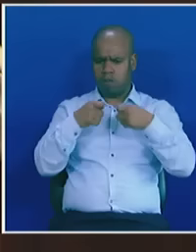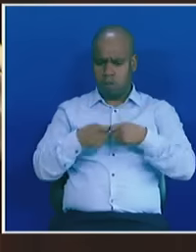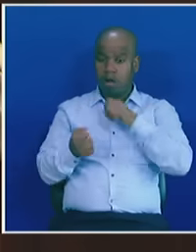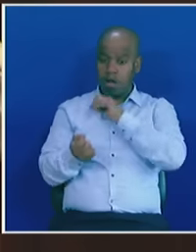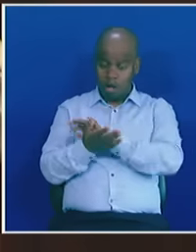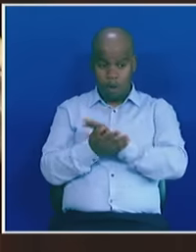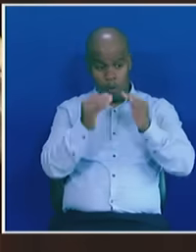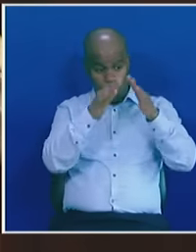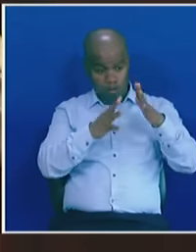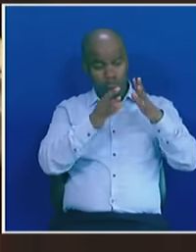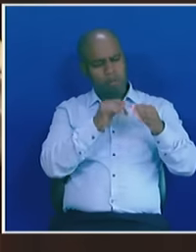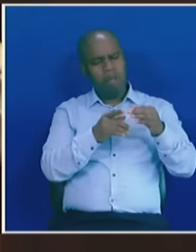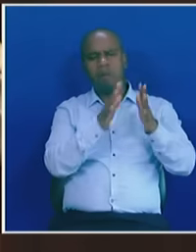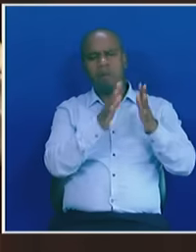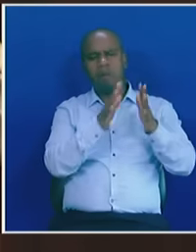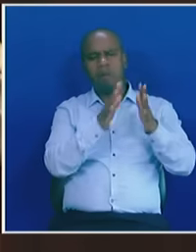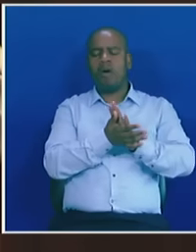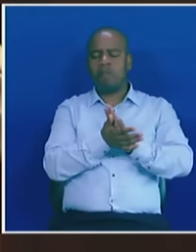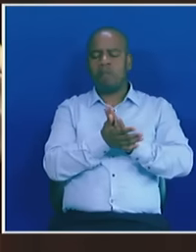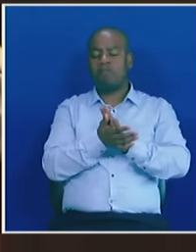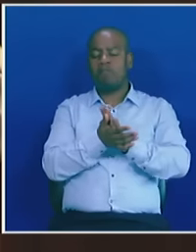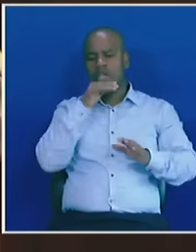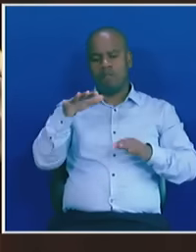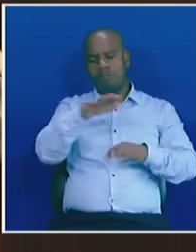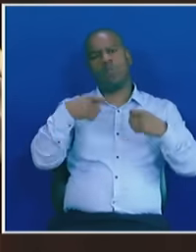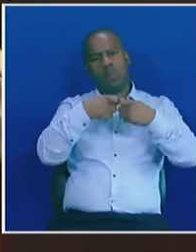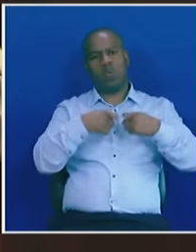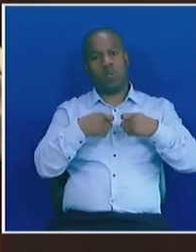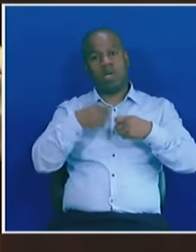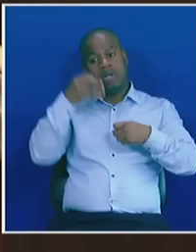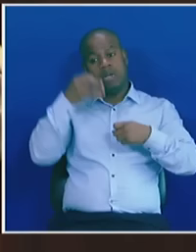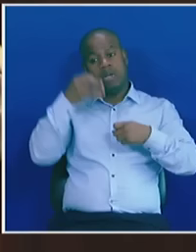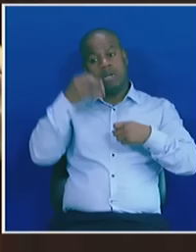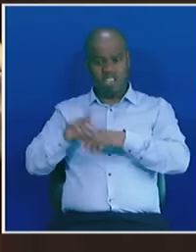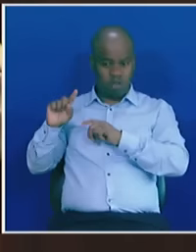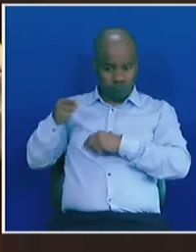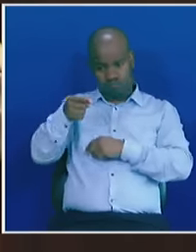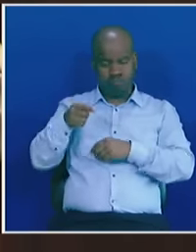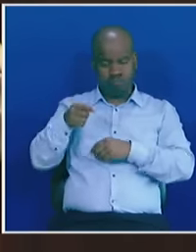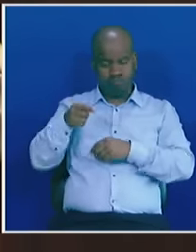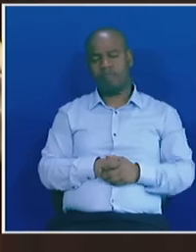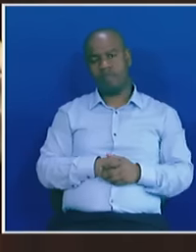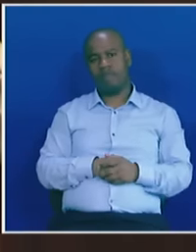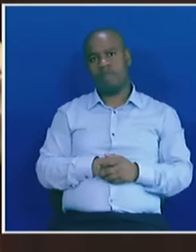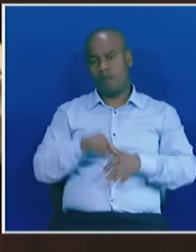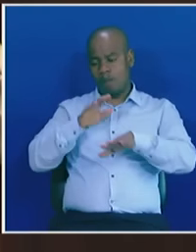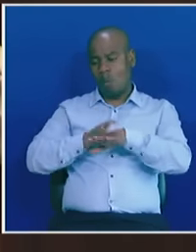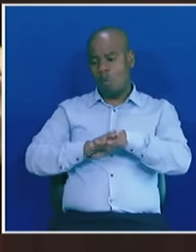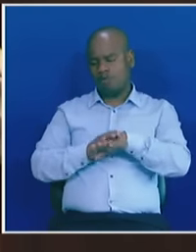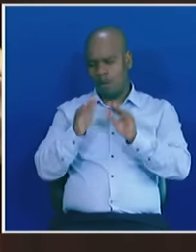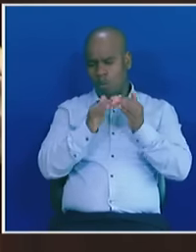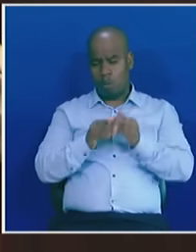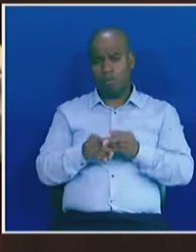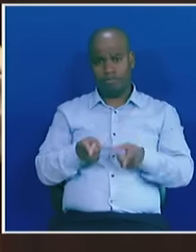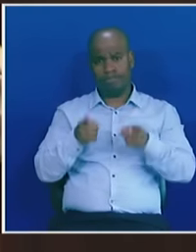property, they pose a challenge to stability and the authority of the state. The sharp increase in violent community